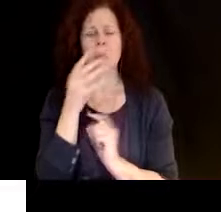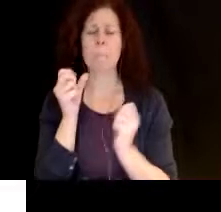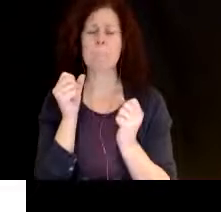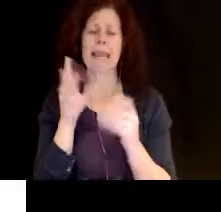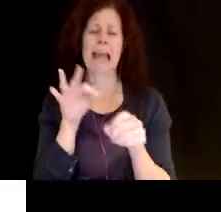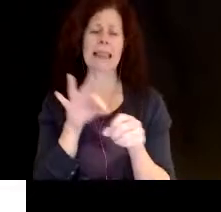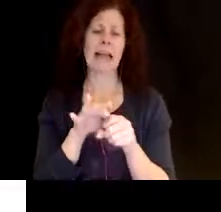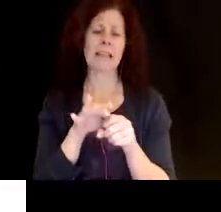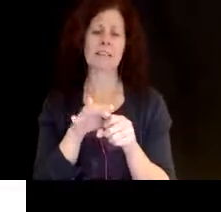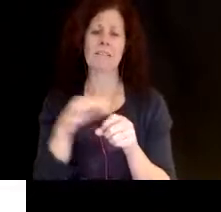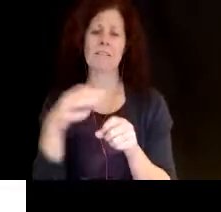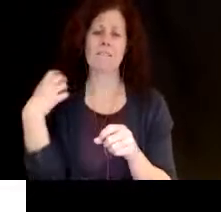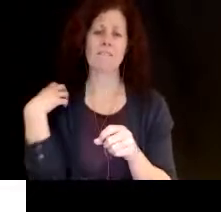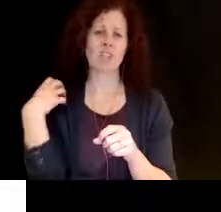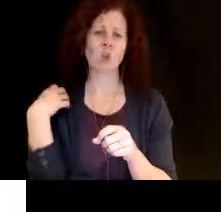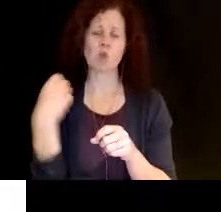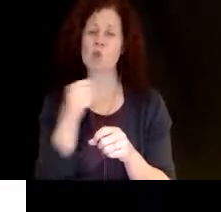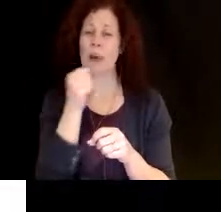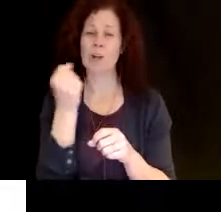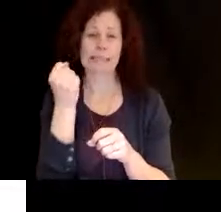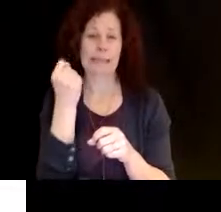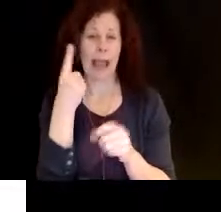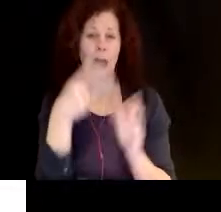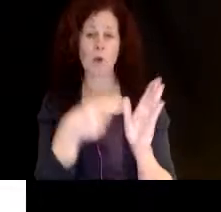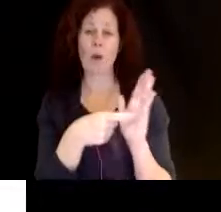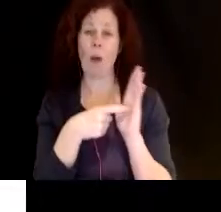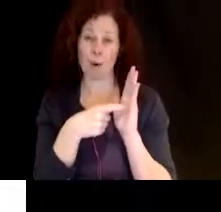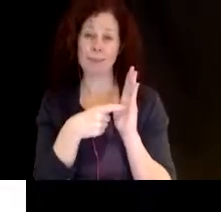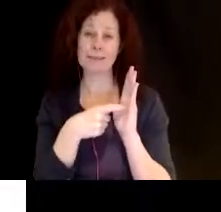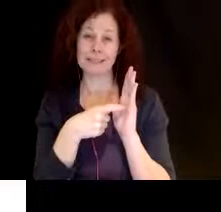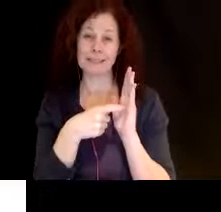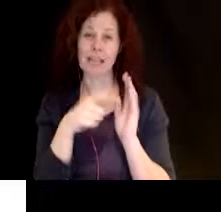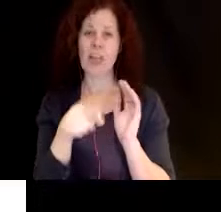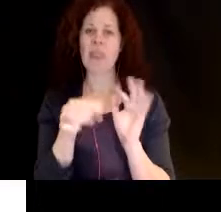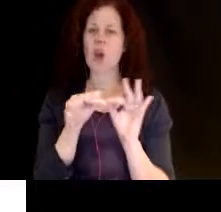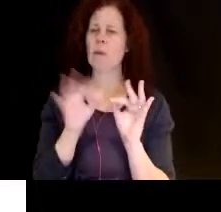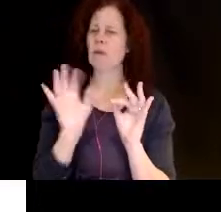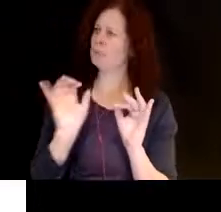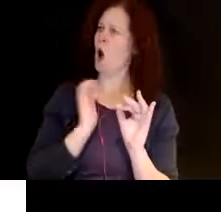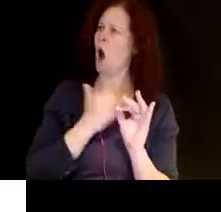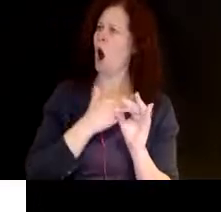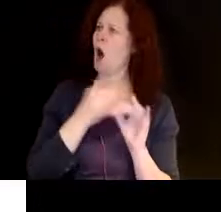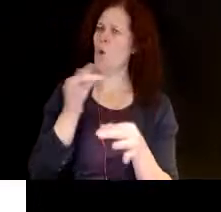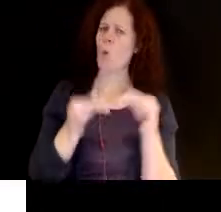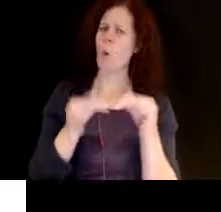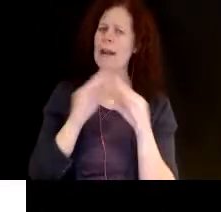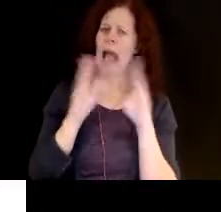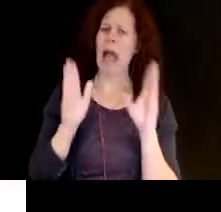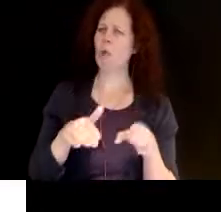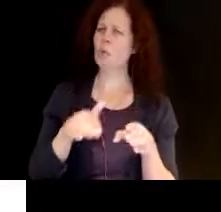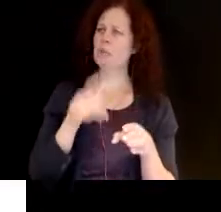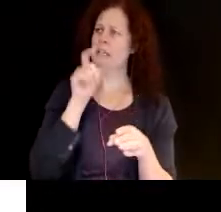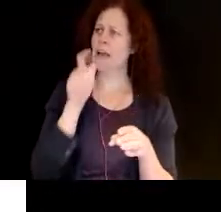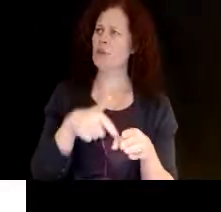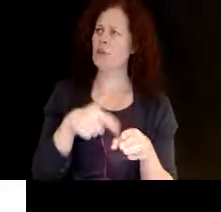officials about what's required of them, where you'll hear comments about, well, our courthouse doesn't need to be accessible because we don't have anybody